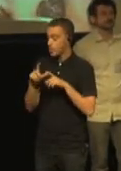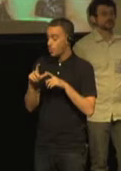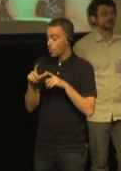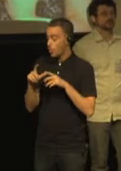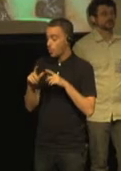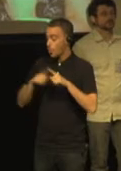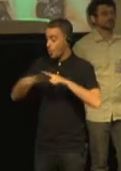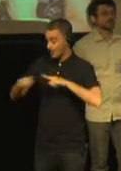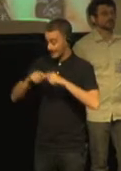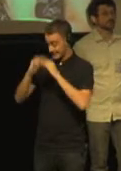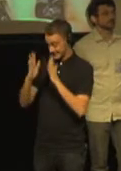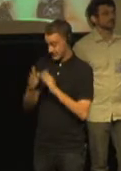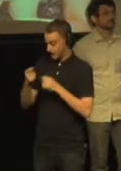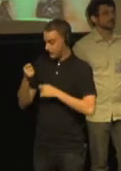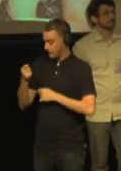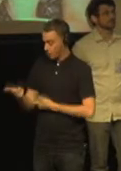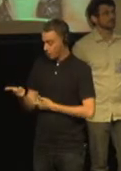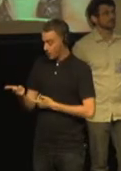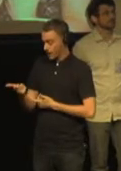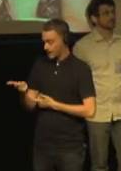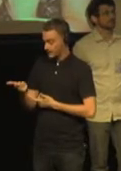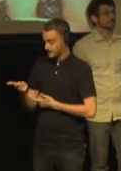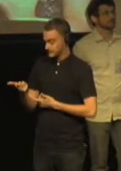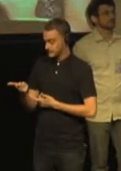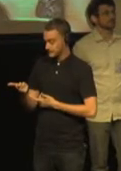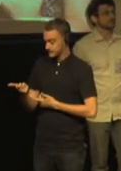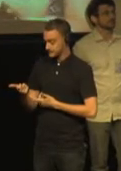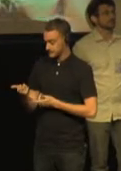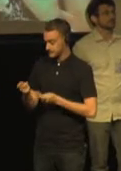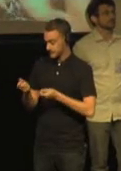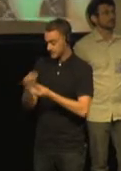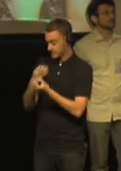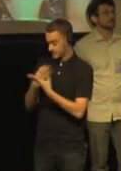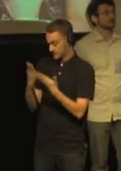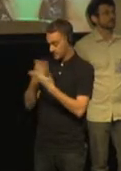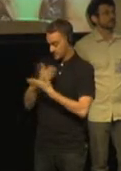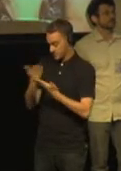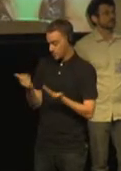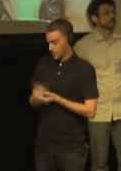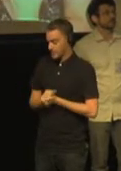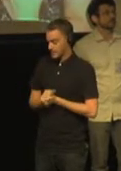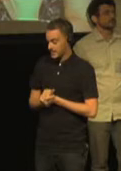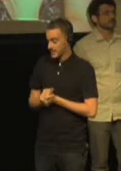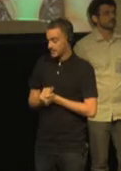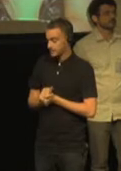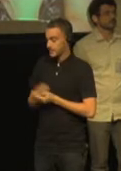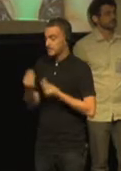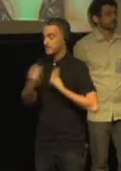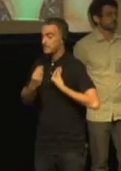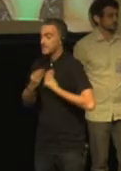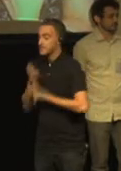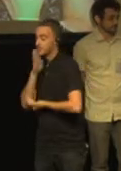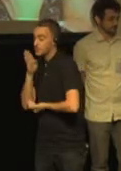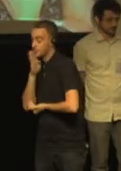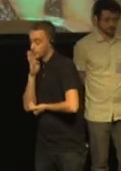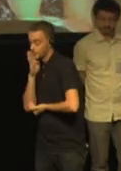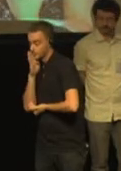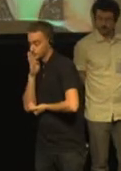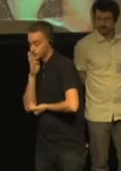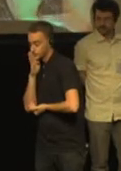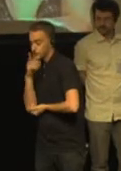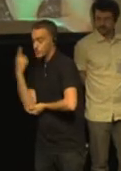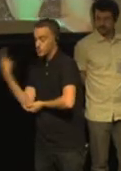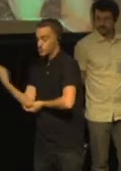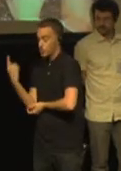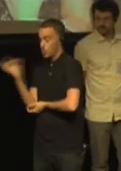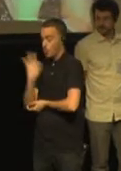about the gender of these deafblind people that they work with, about where they live, if they're living alone, or if they're living with their family,